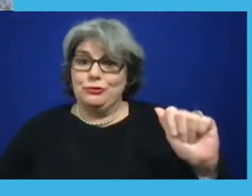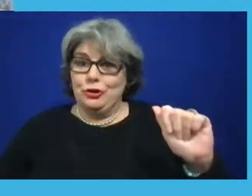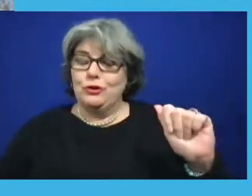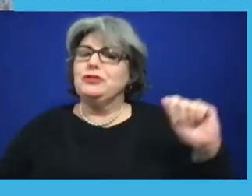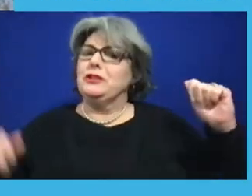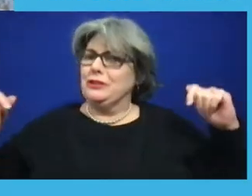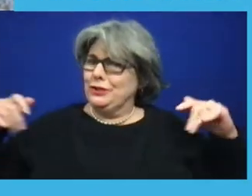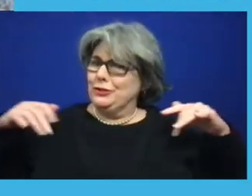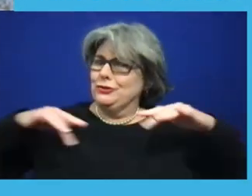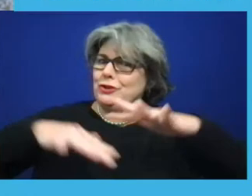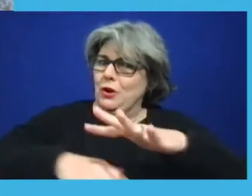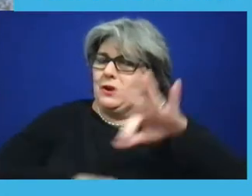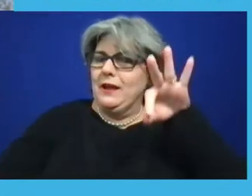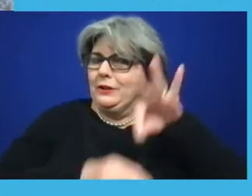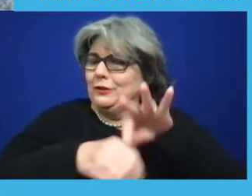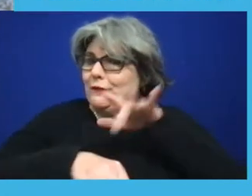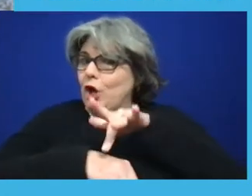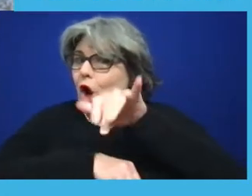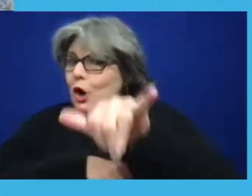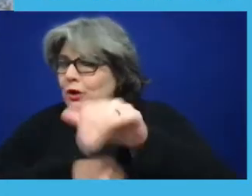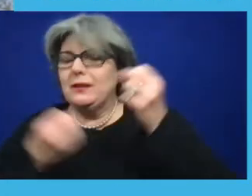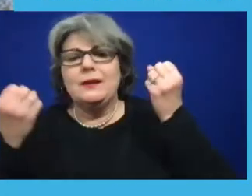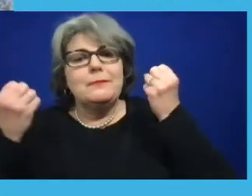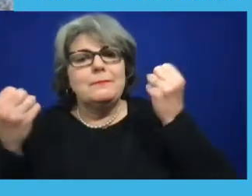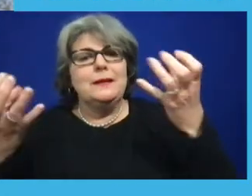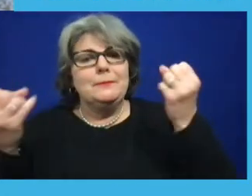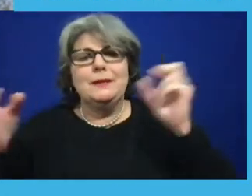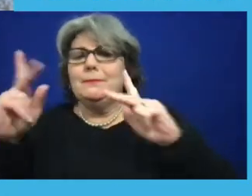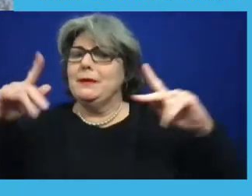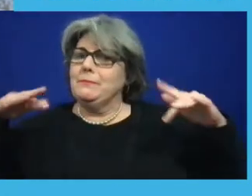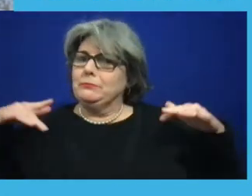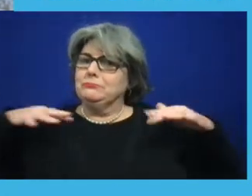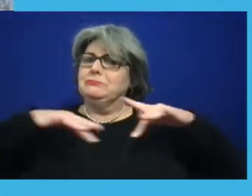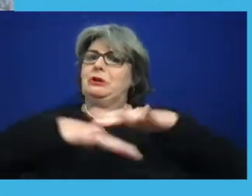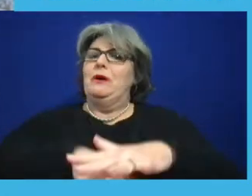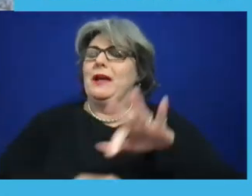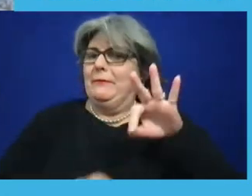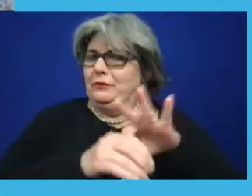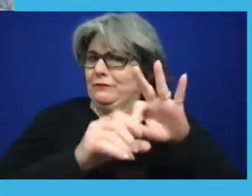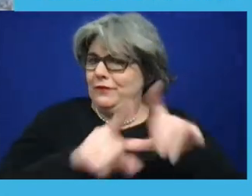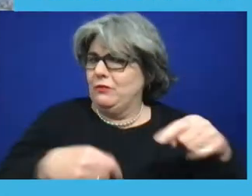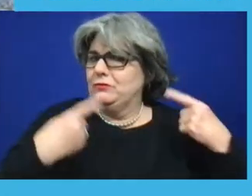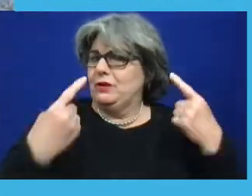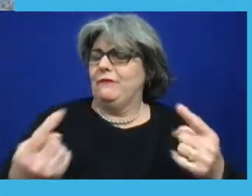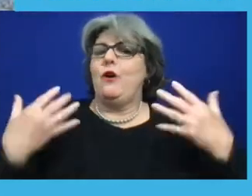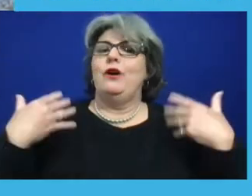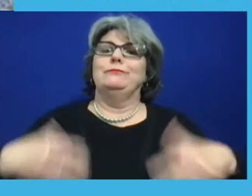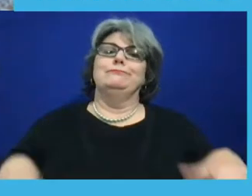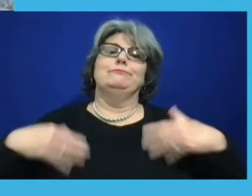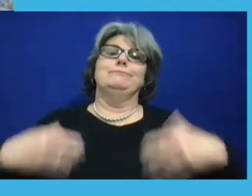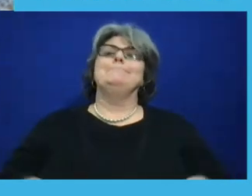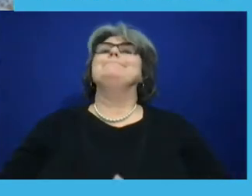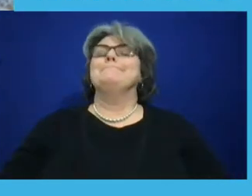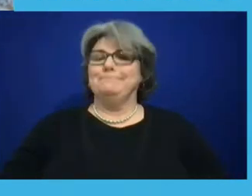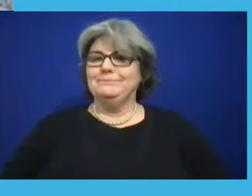And the good news is that Georgia is turning out early and turning out in record